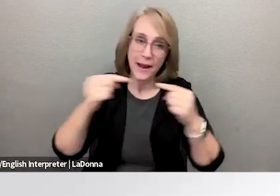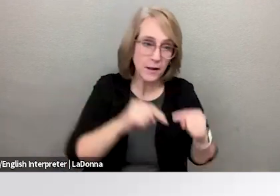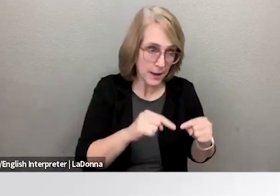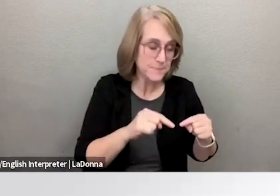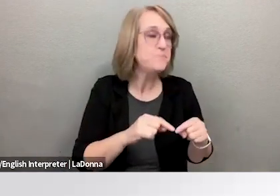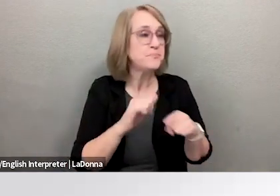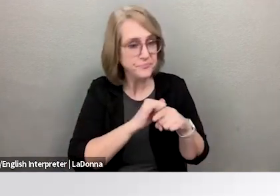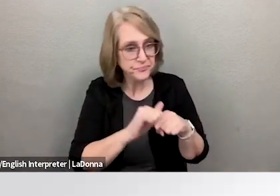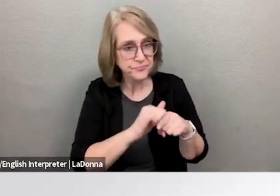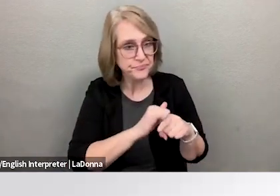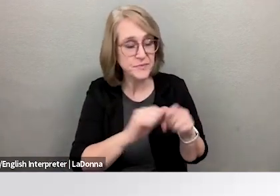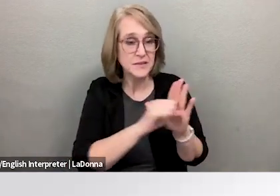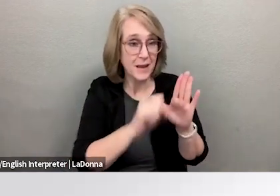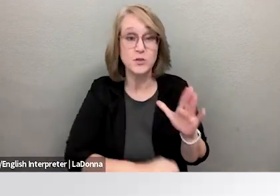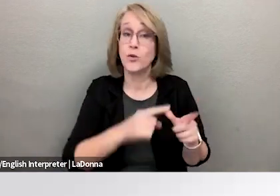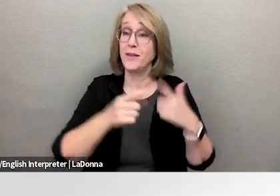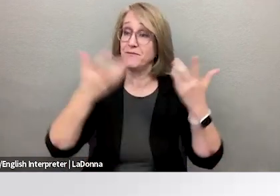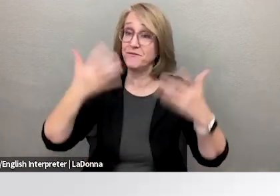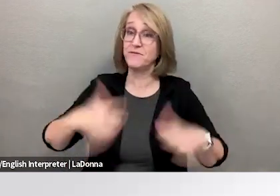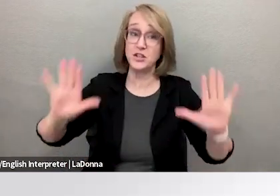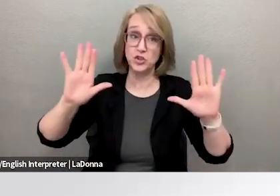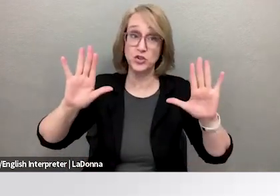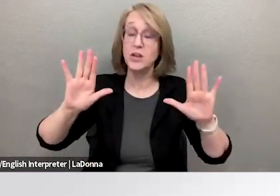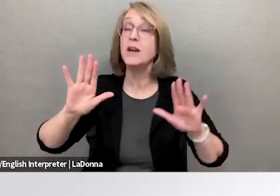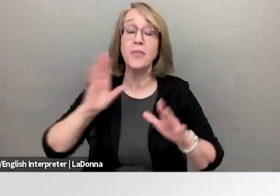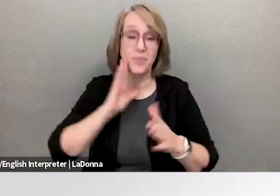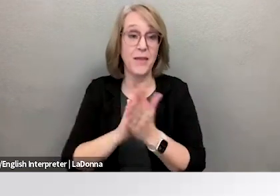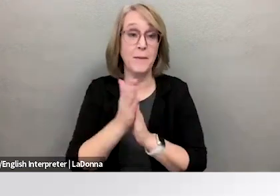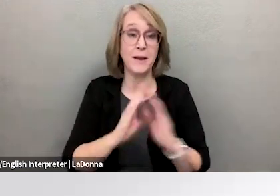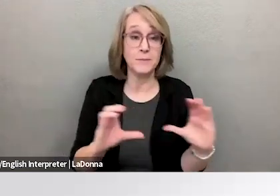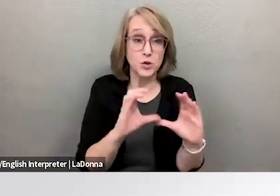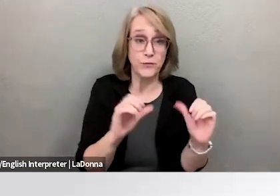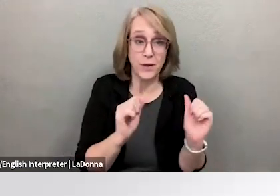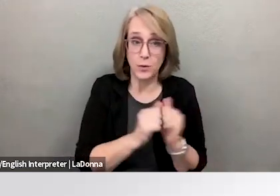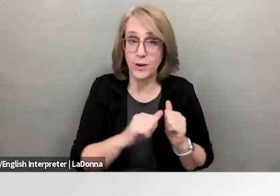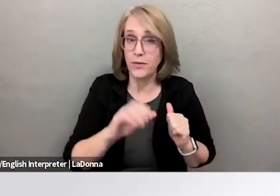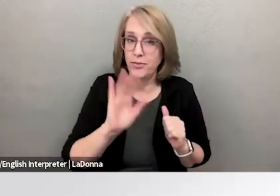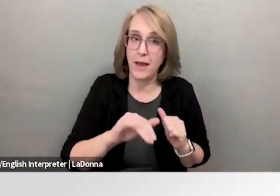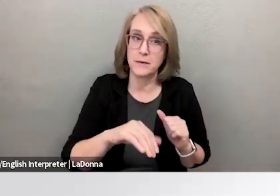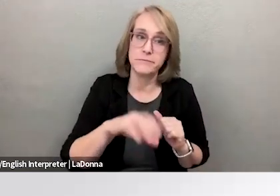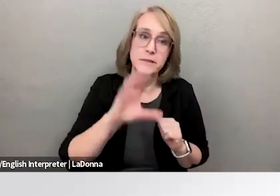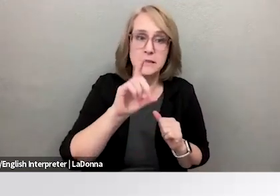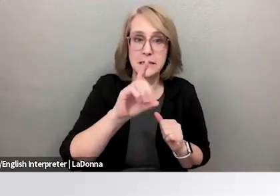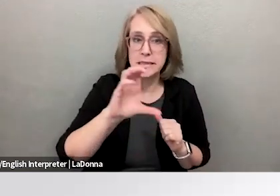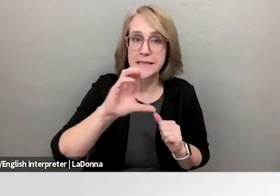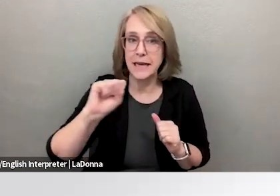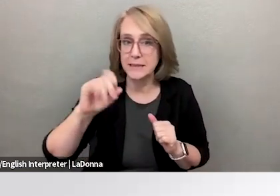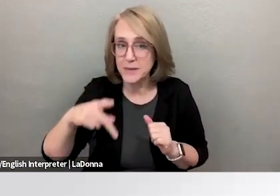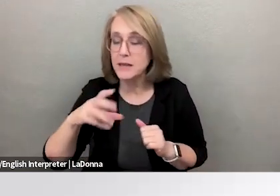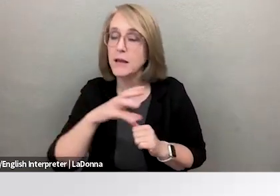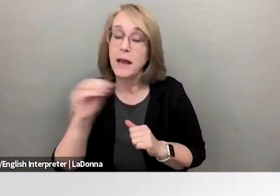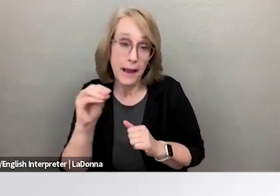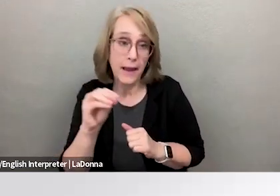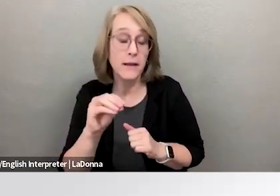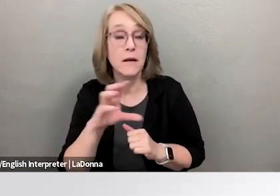Care Professional along with like first aid and choking. There's also been summer self-study programs where they